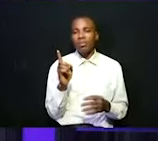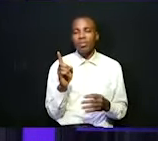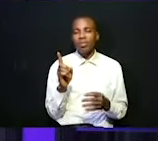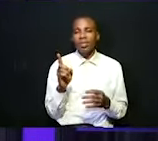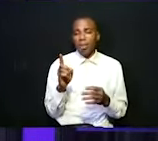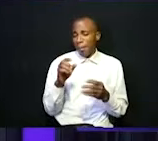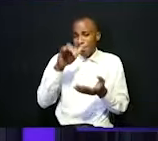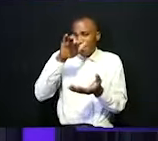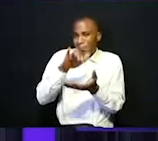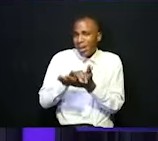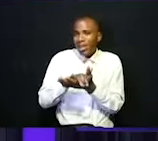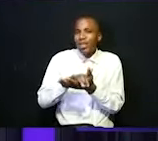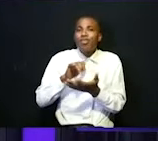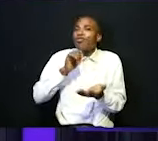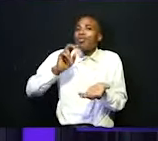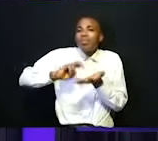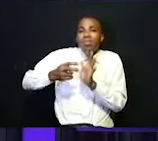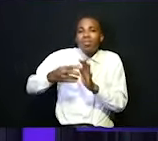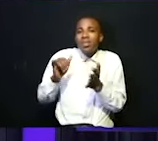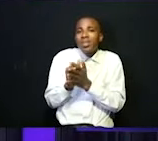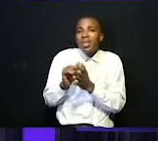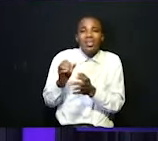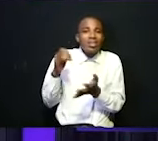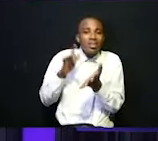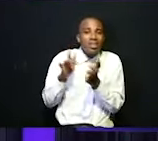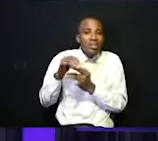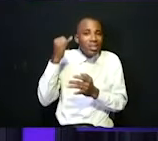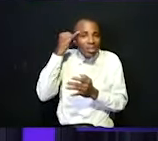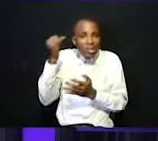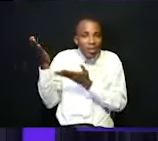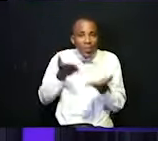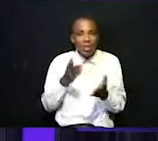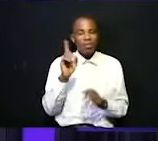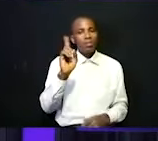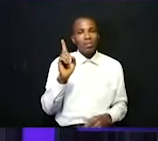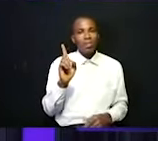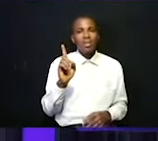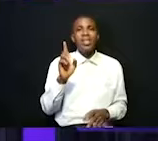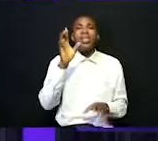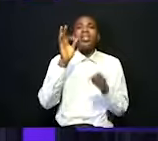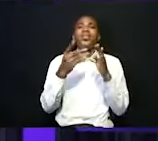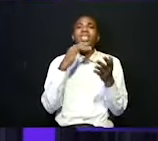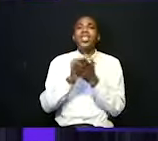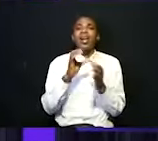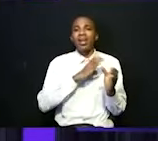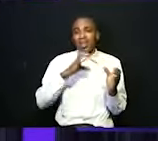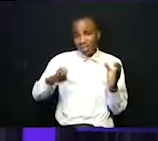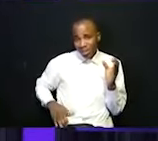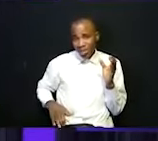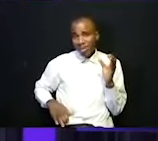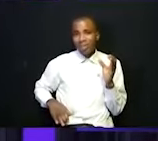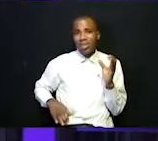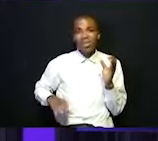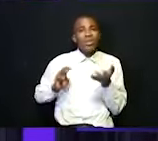of Christianity. When we are talking about Christianity, then we are talking